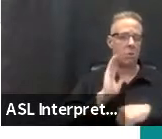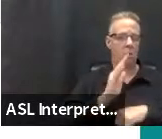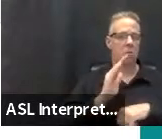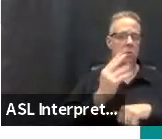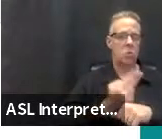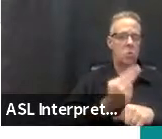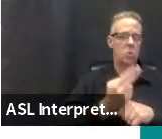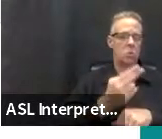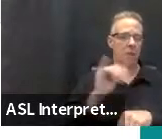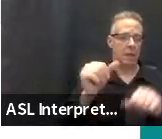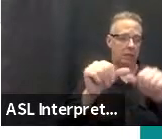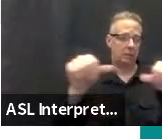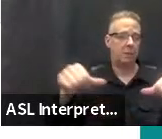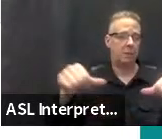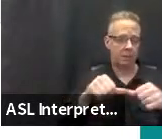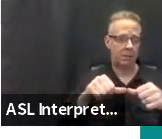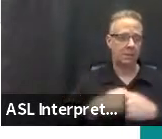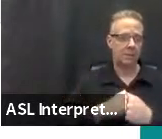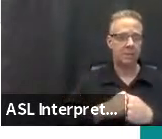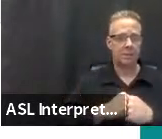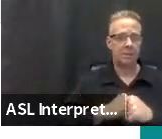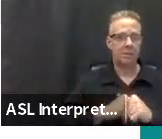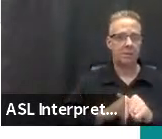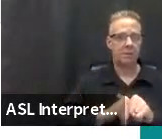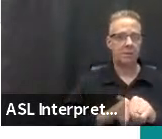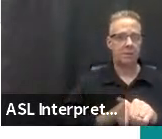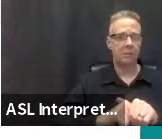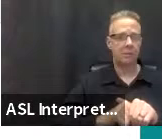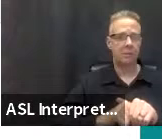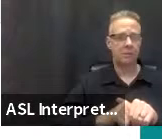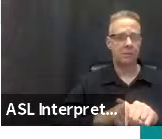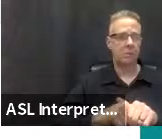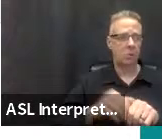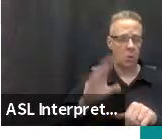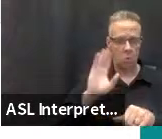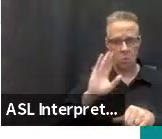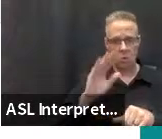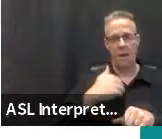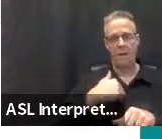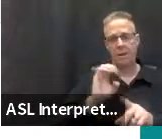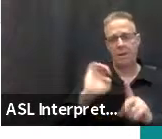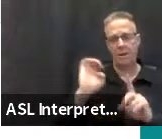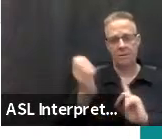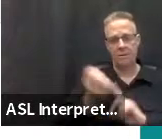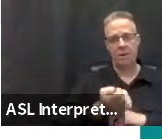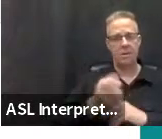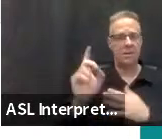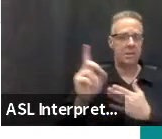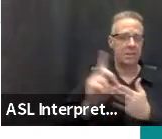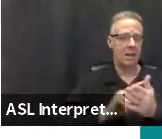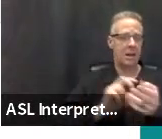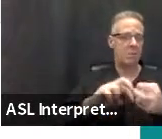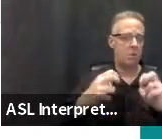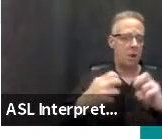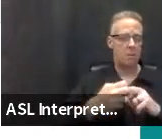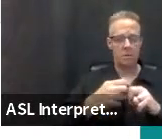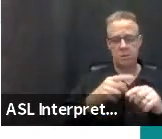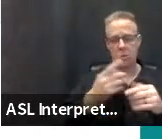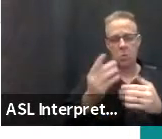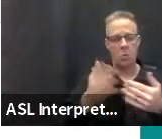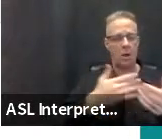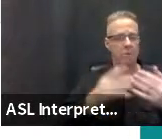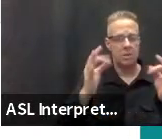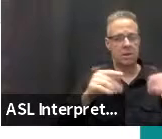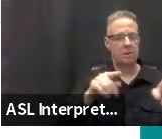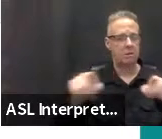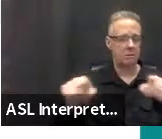And that's, we'll have environmental design problems to solve either way. But that